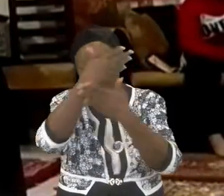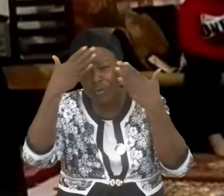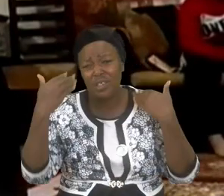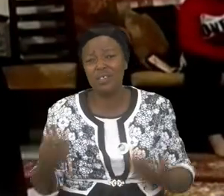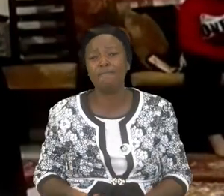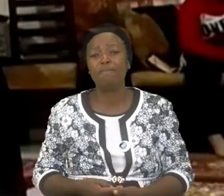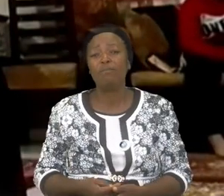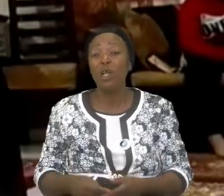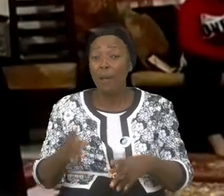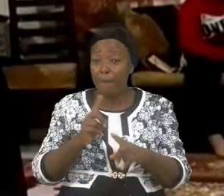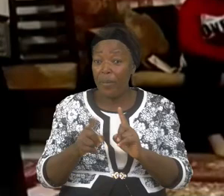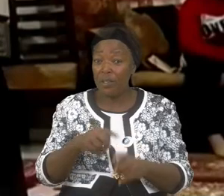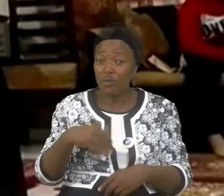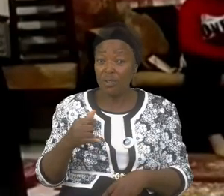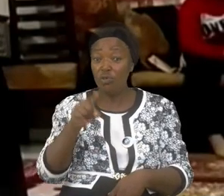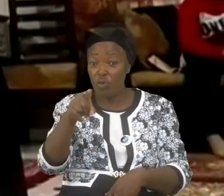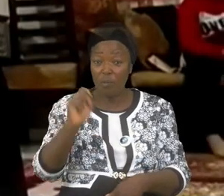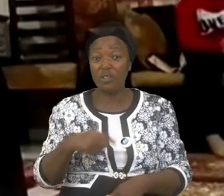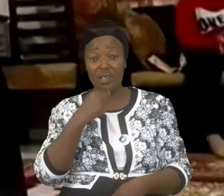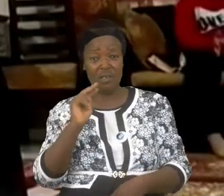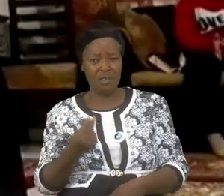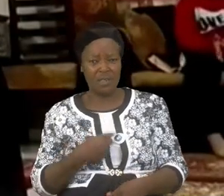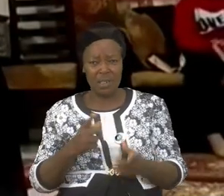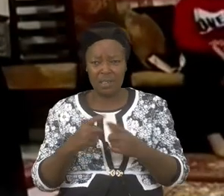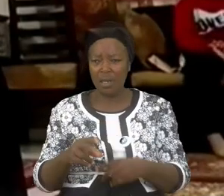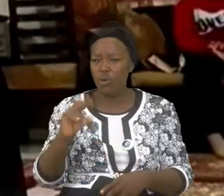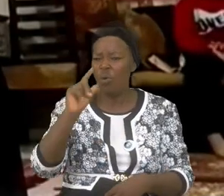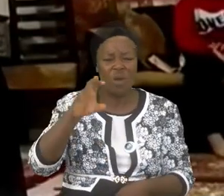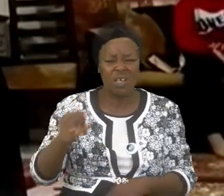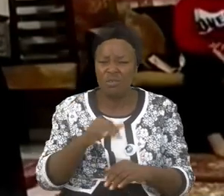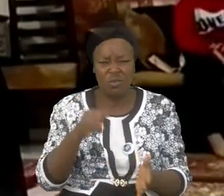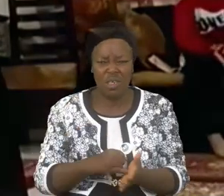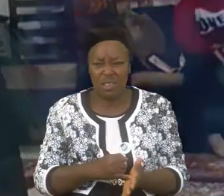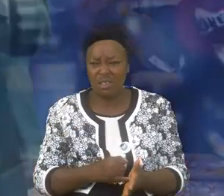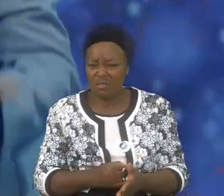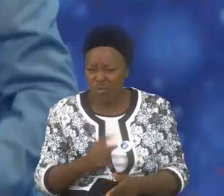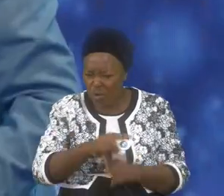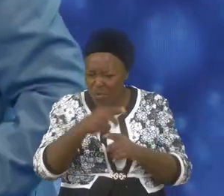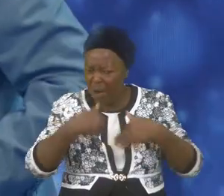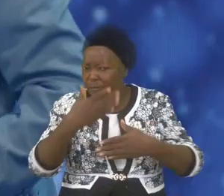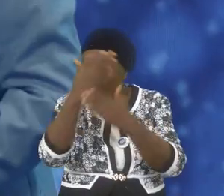can do that. No, you are forgotten, and you that had the dream, and you are a king, an